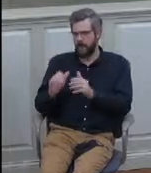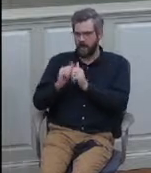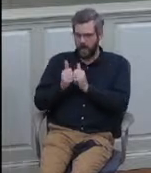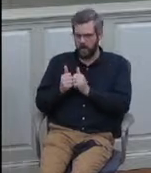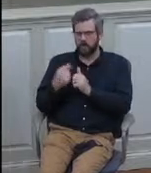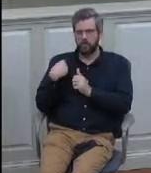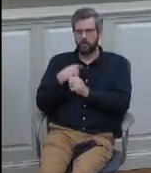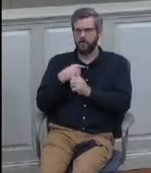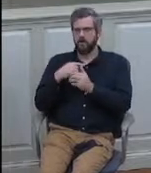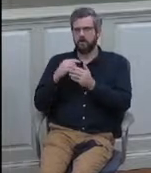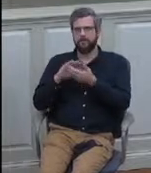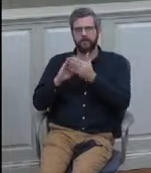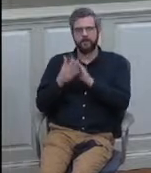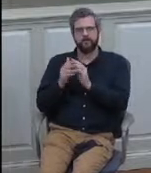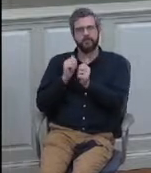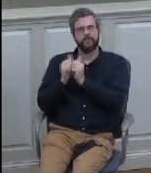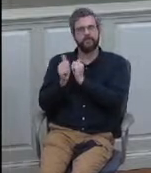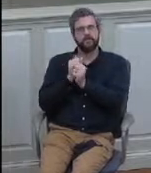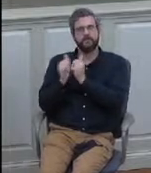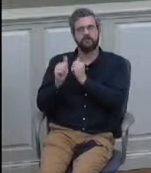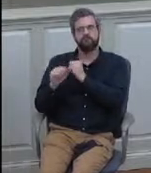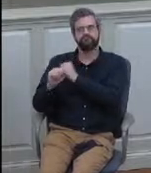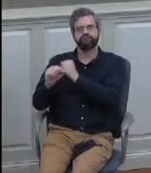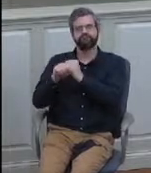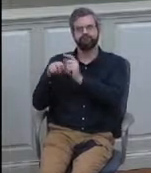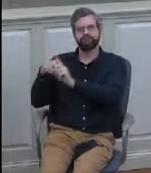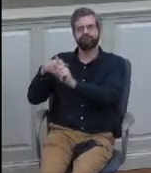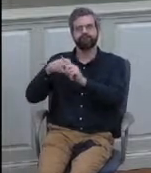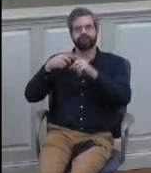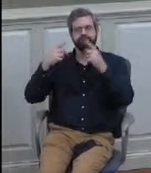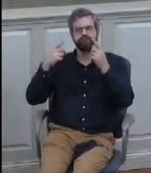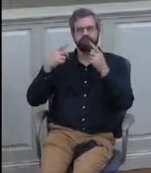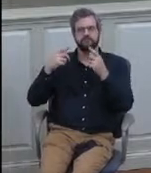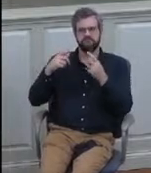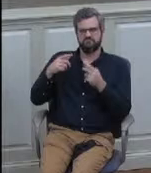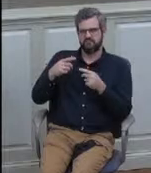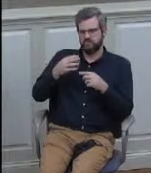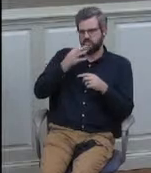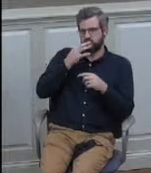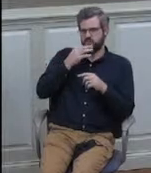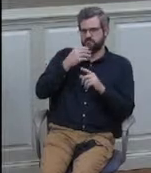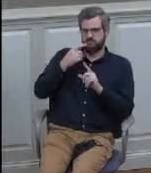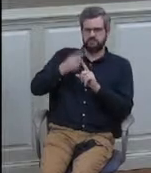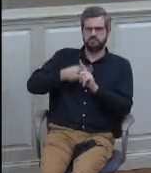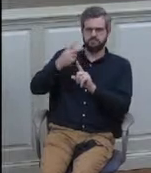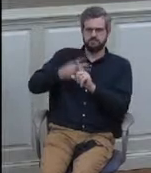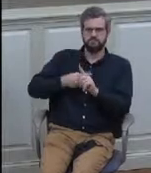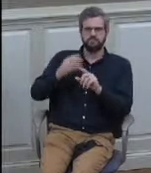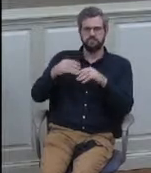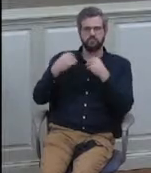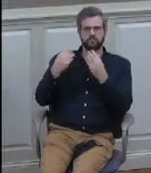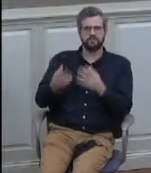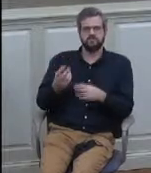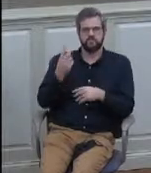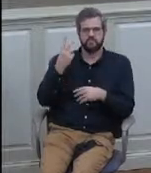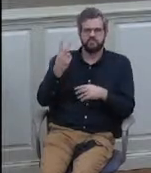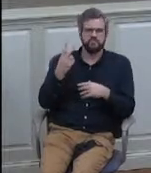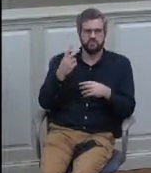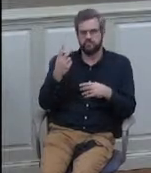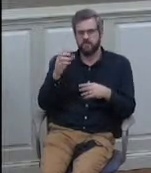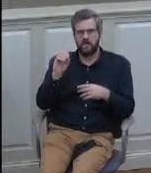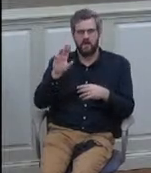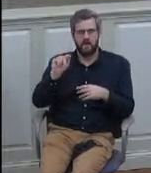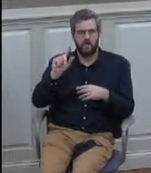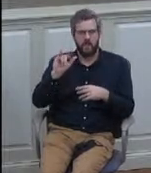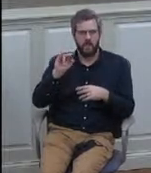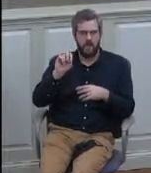market competitive. So in the coming months, we'll be presenting a couple of different plan outlines during the budget